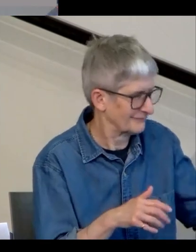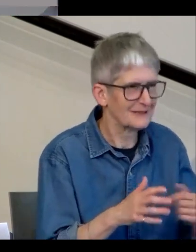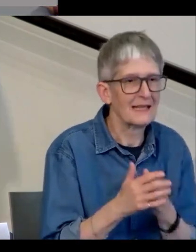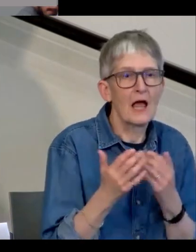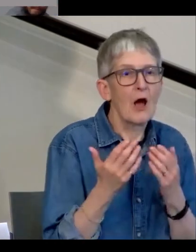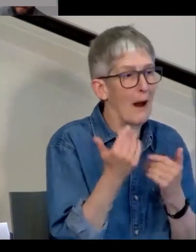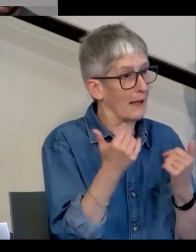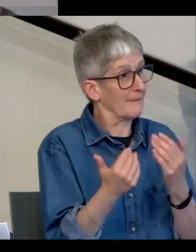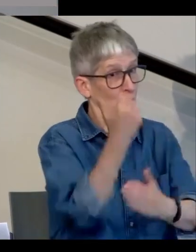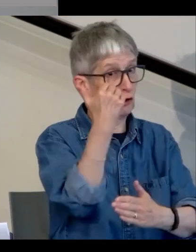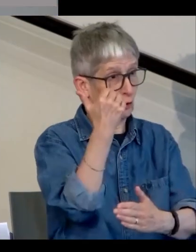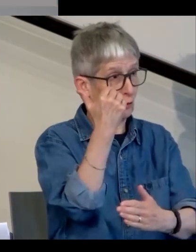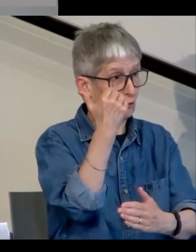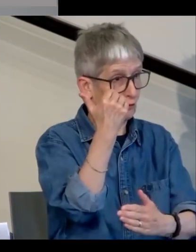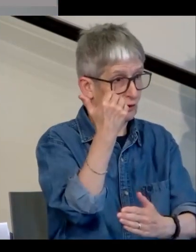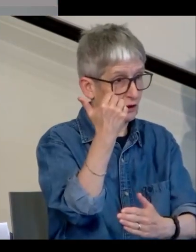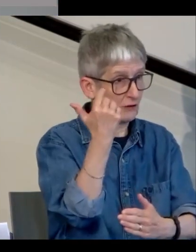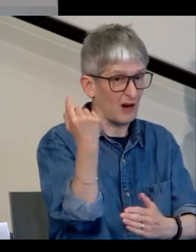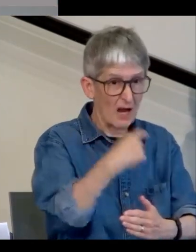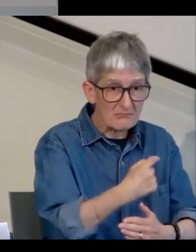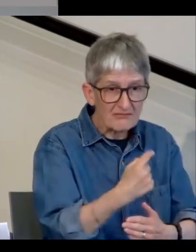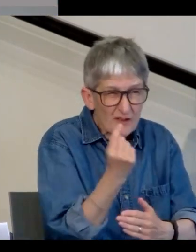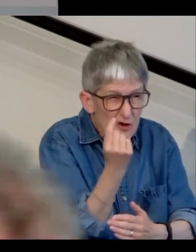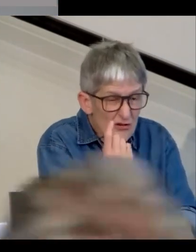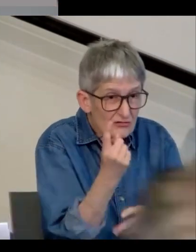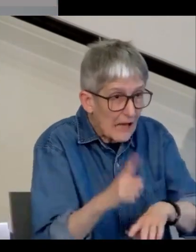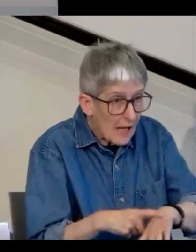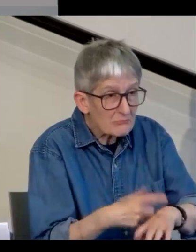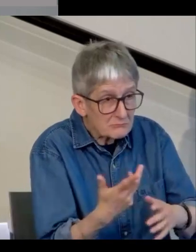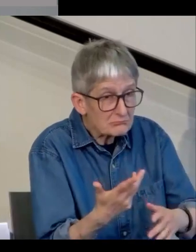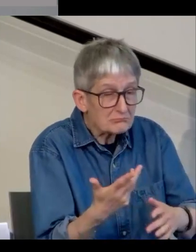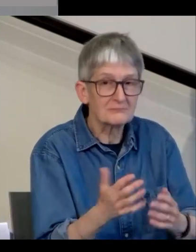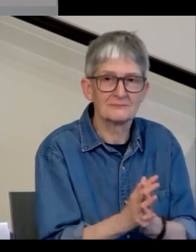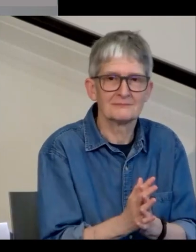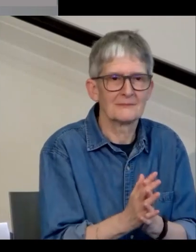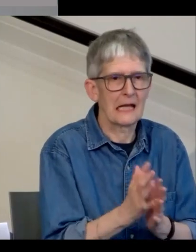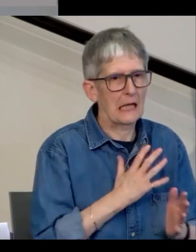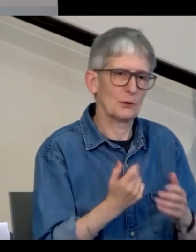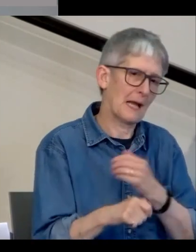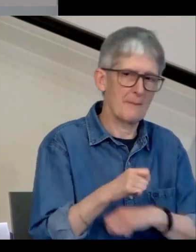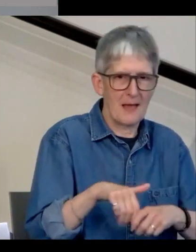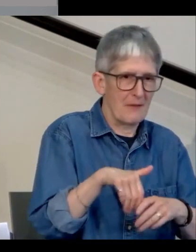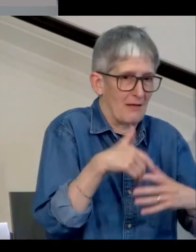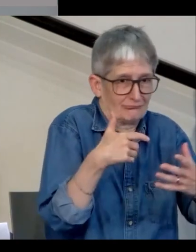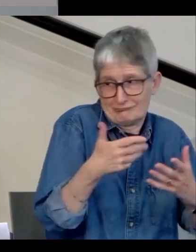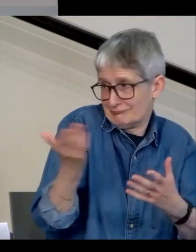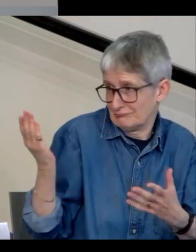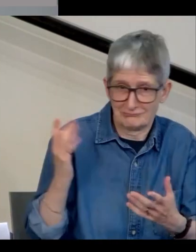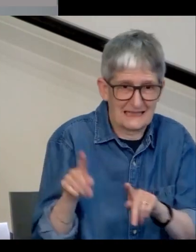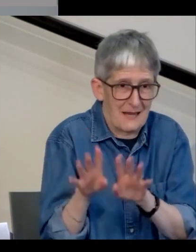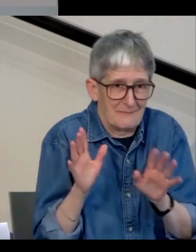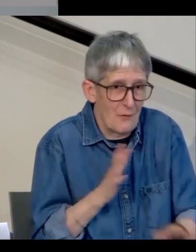new. If you've come to the church a few times and you'd like to become a member, as we saw someone came